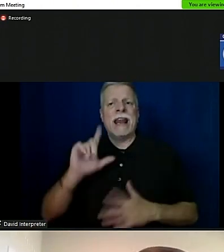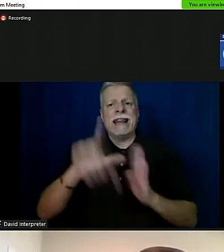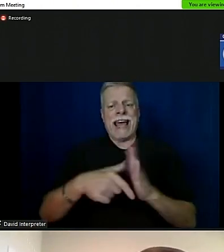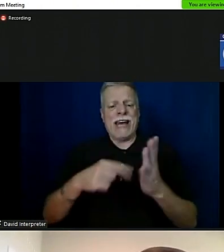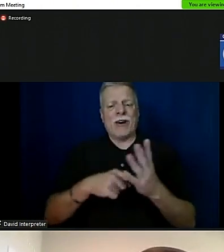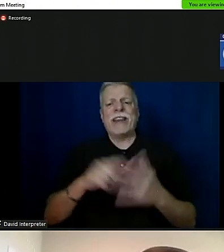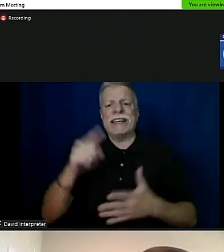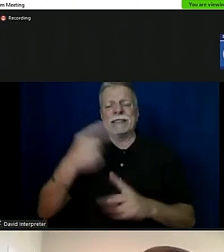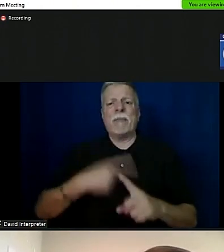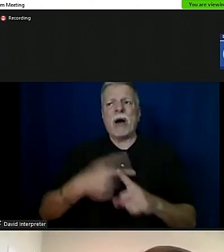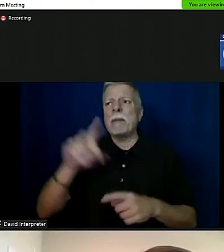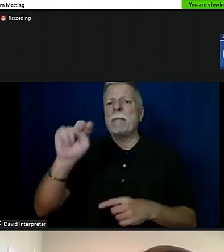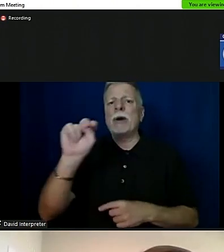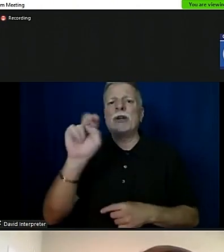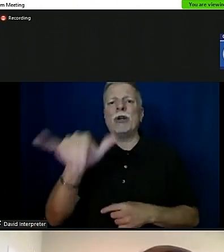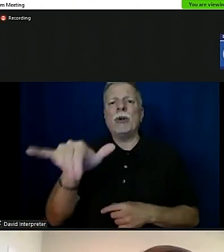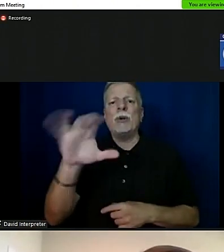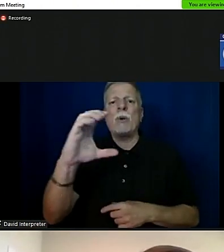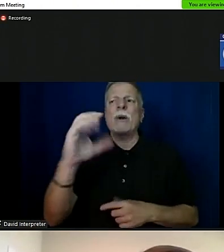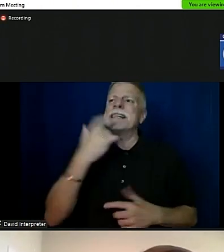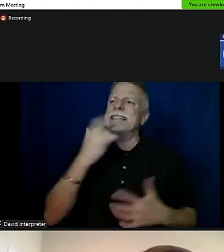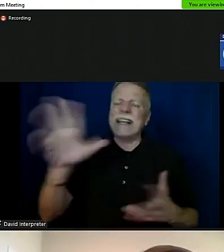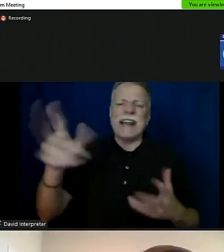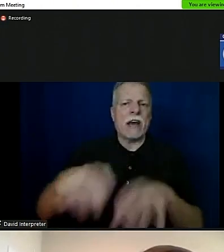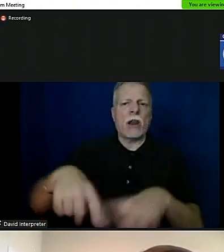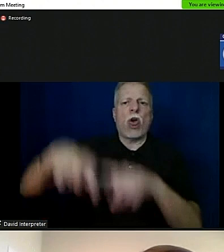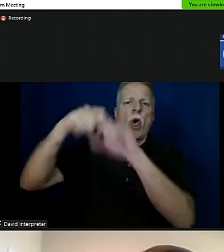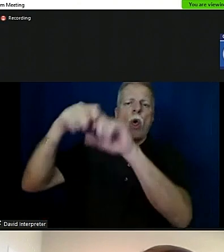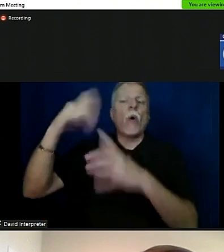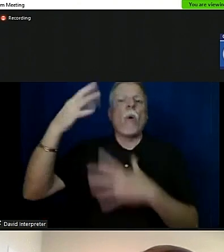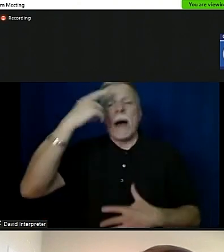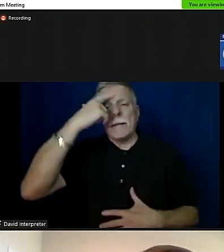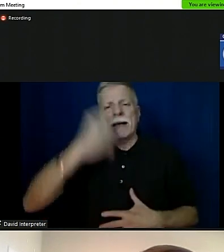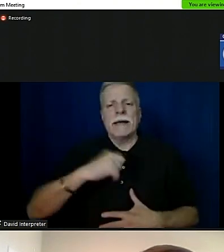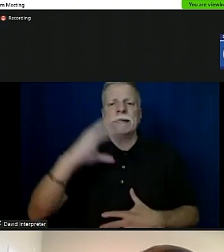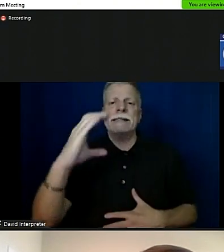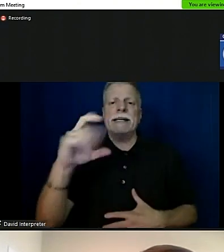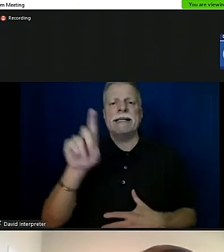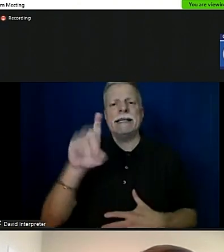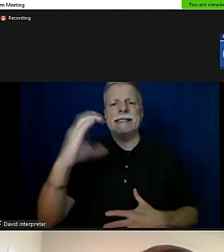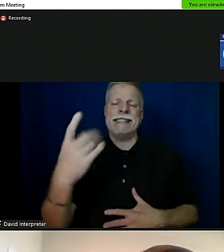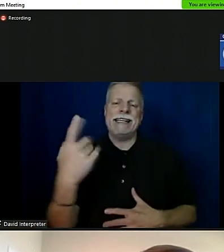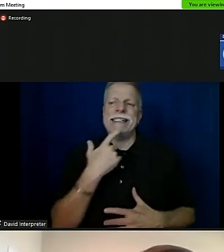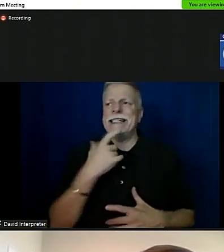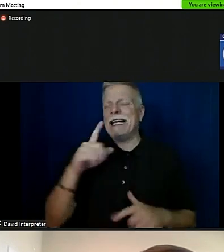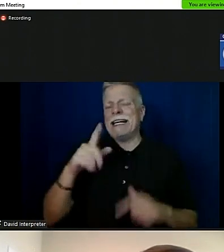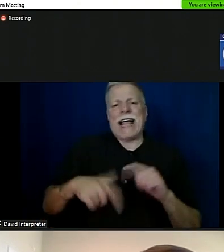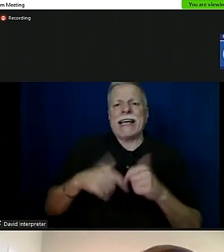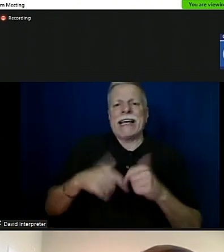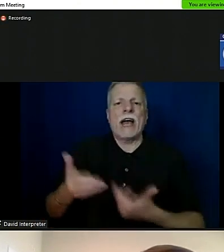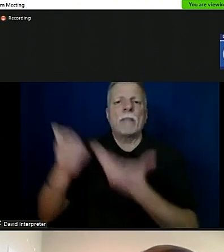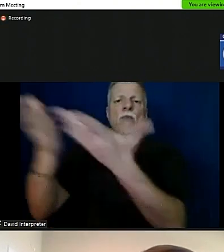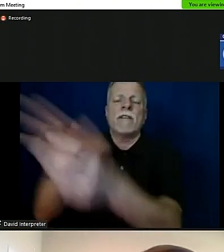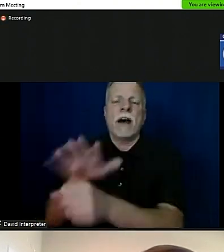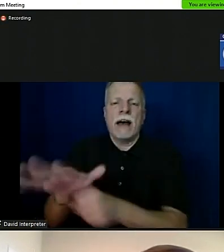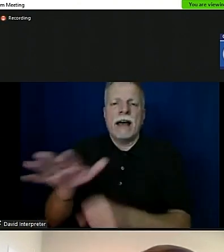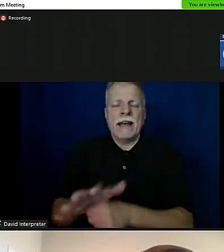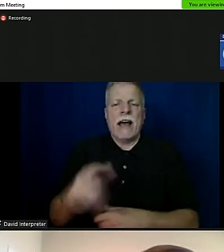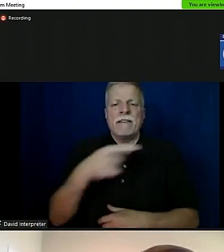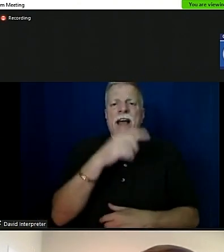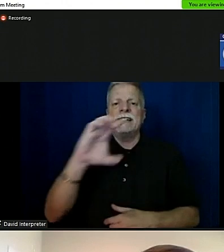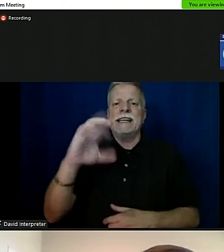had to put theirs on hold because the CDC says that they cannot supply, they have to fix this issue